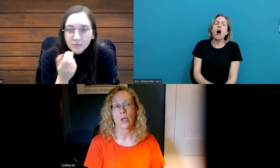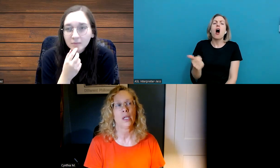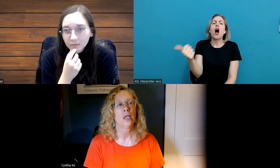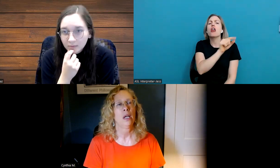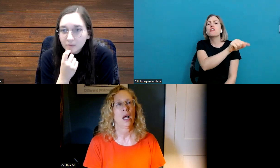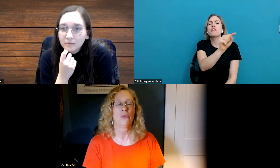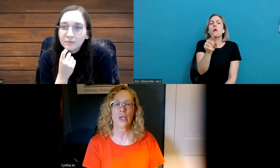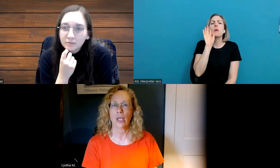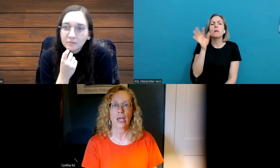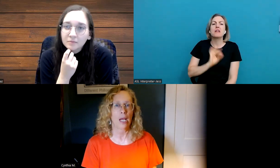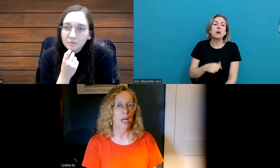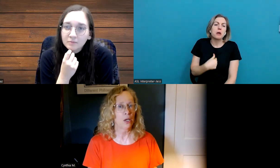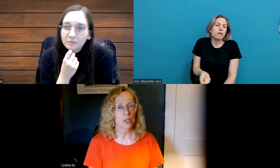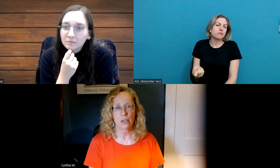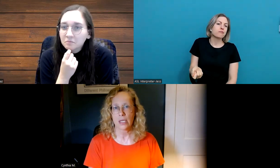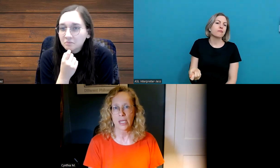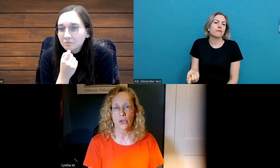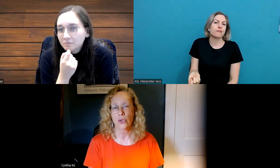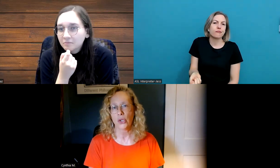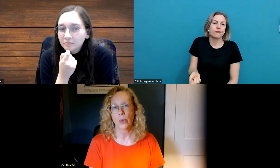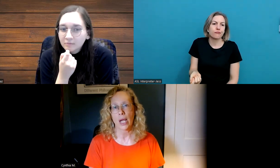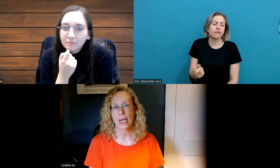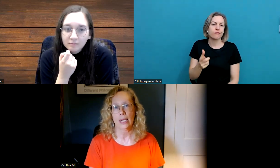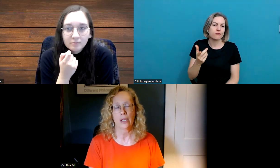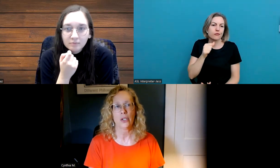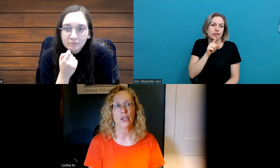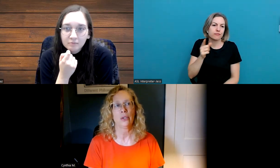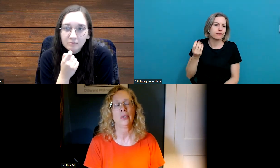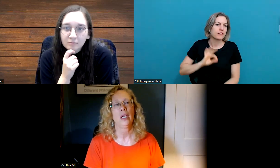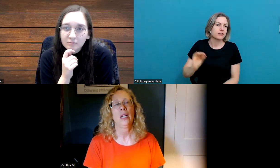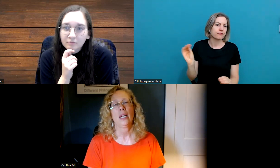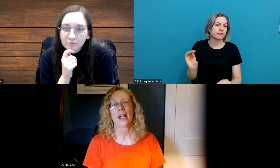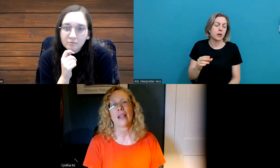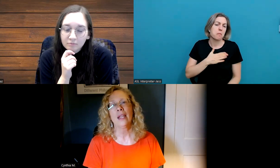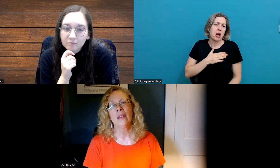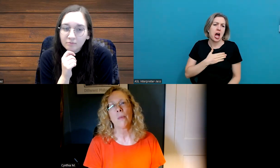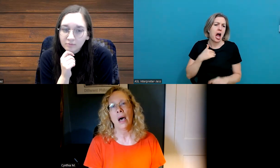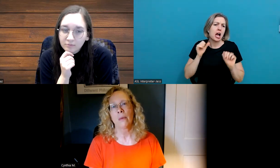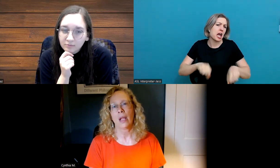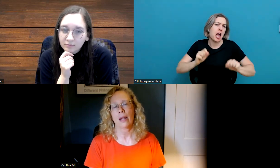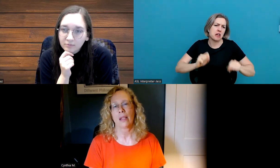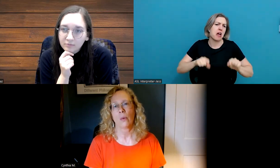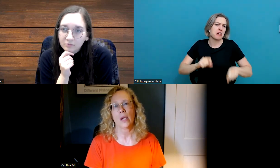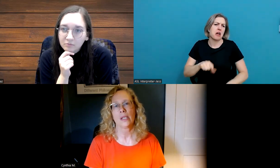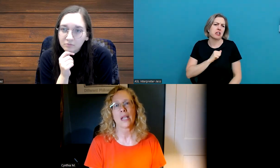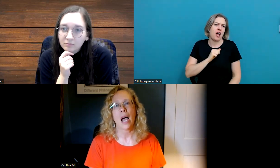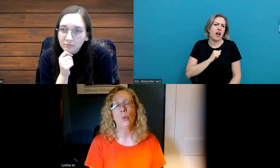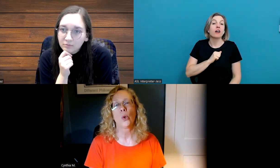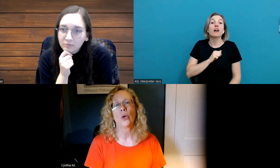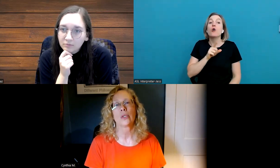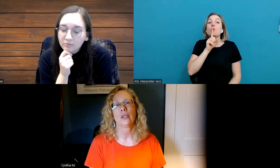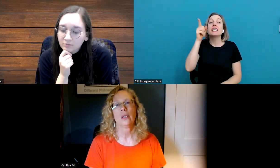I would. I felt like I could continue to do what I needed to do. And I think the bottom line thing is